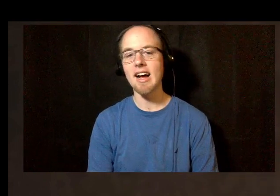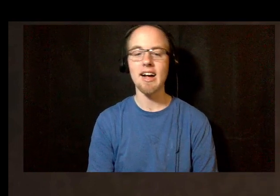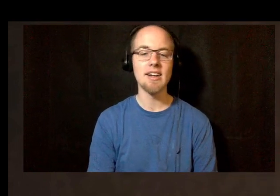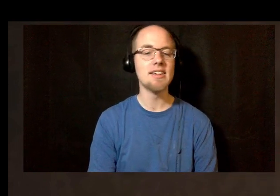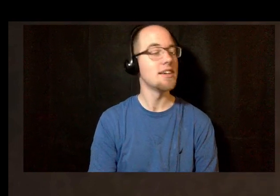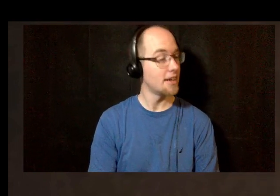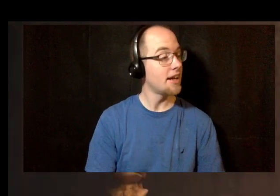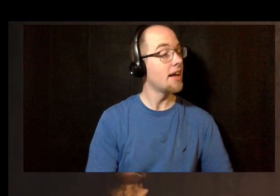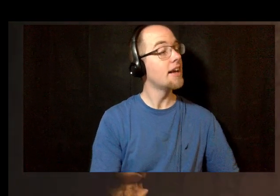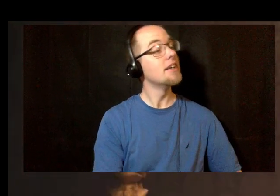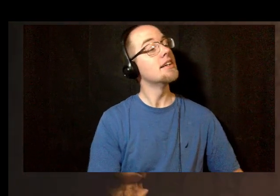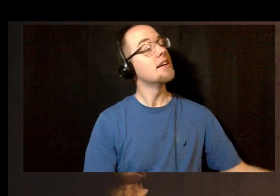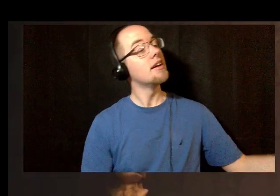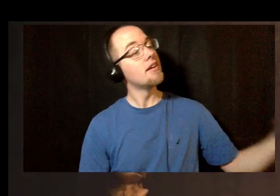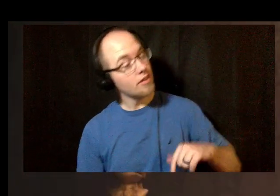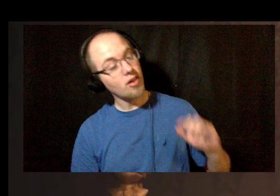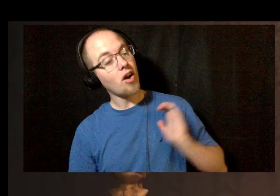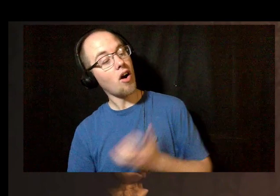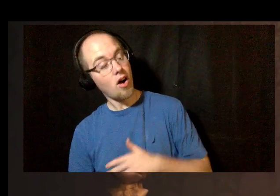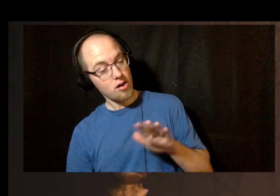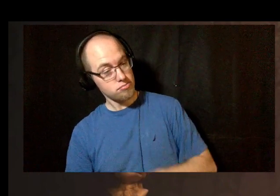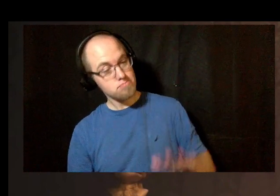It came into our bit.